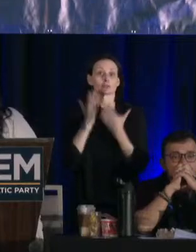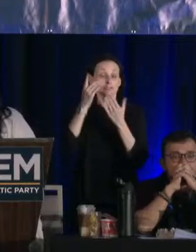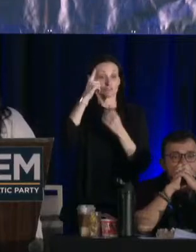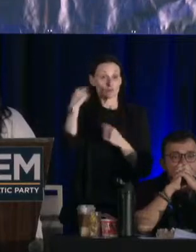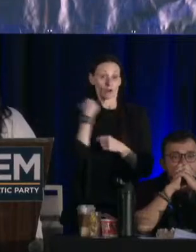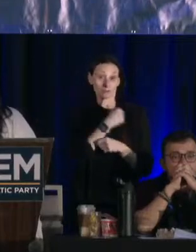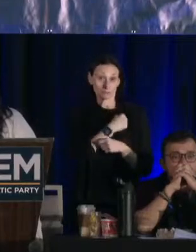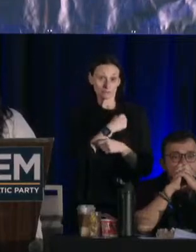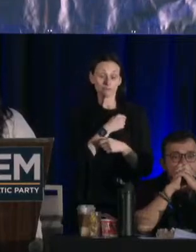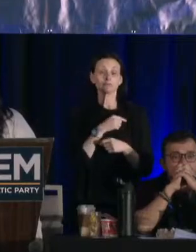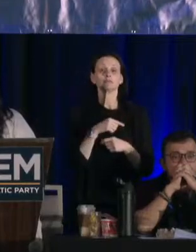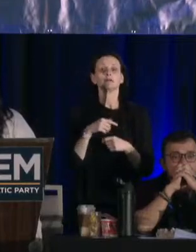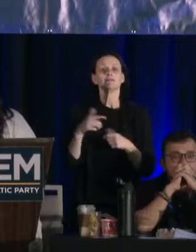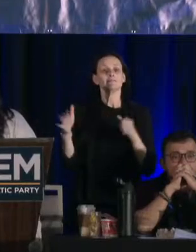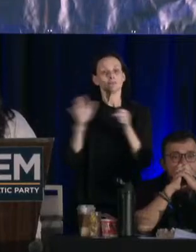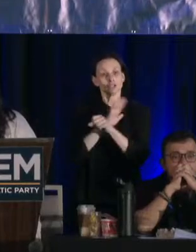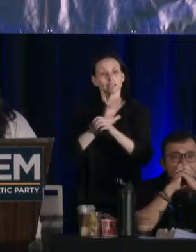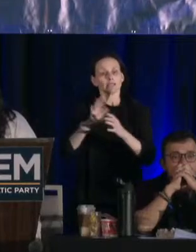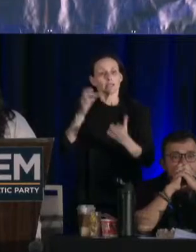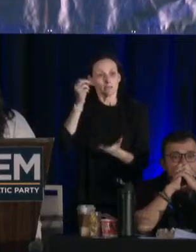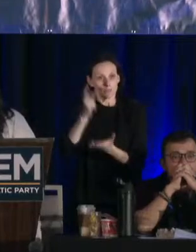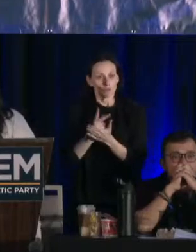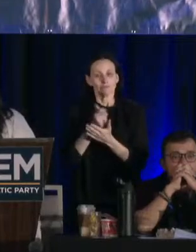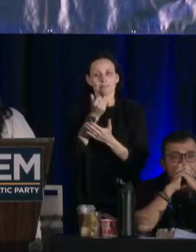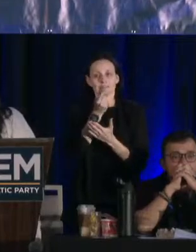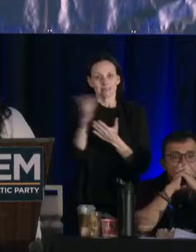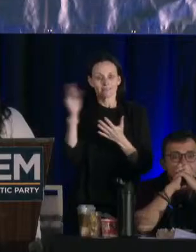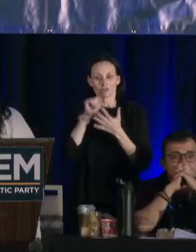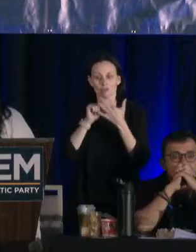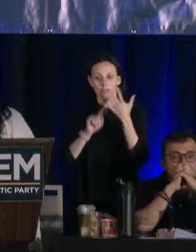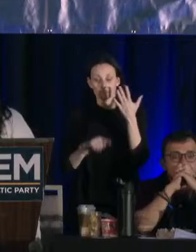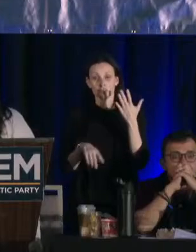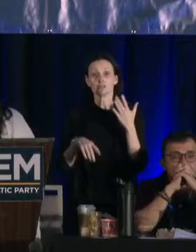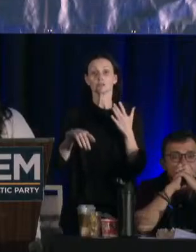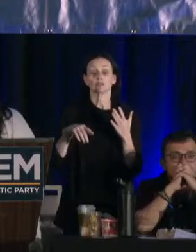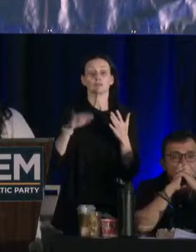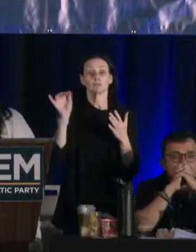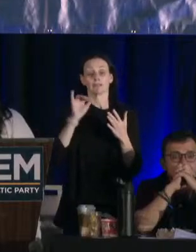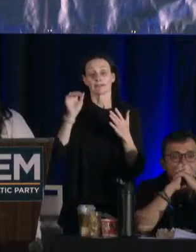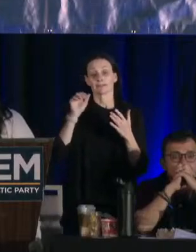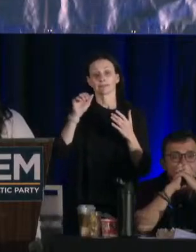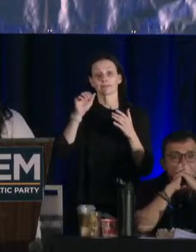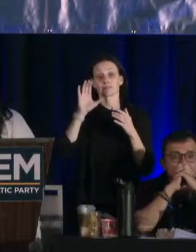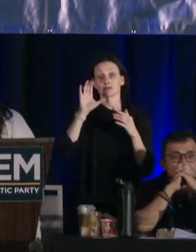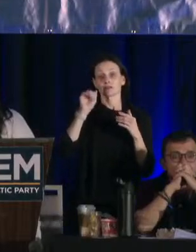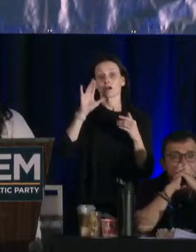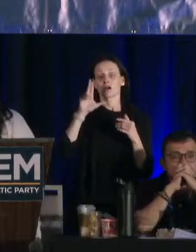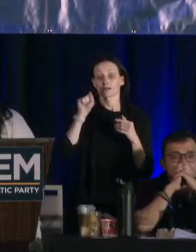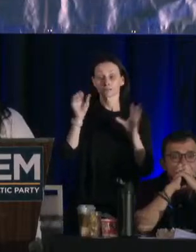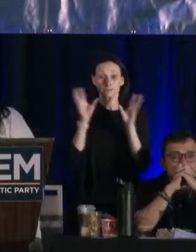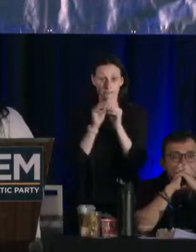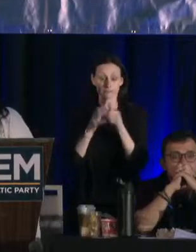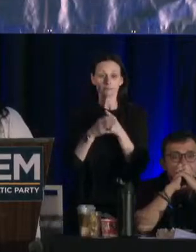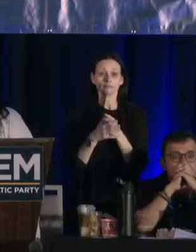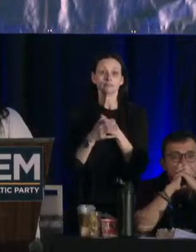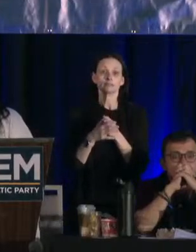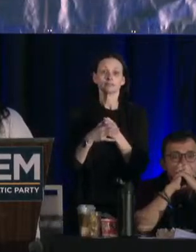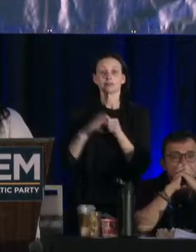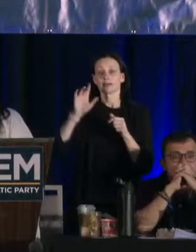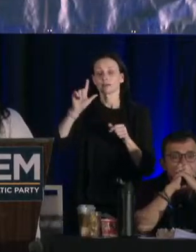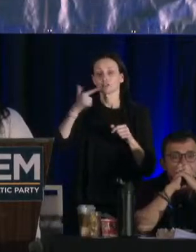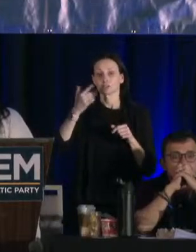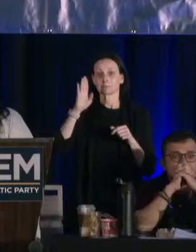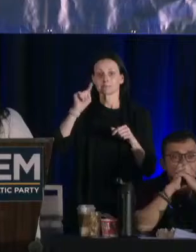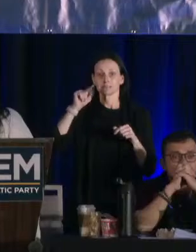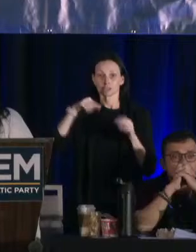us to fully approve several caucuses, including the AAPI caucus, Arab American caucus,